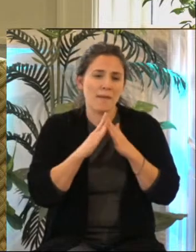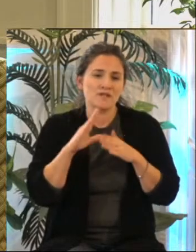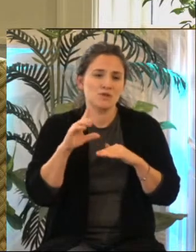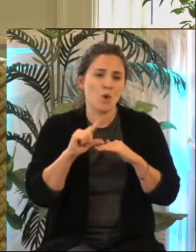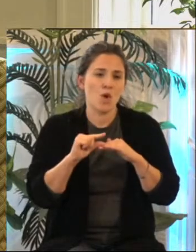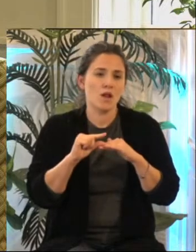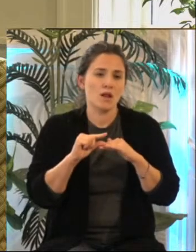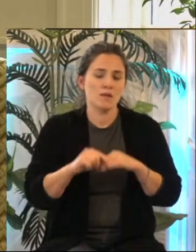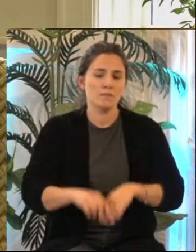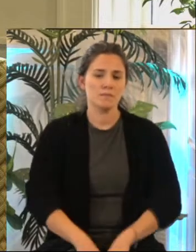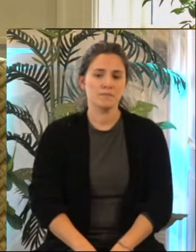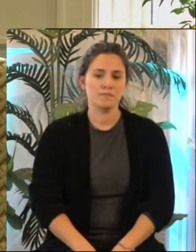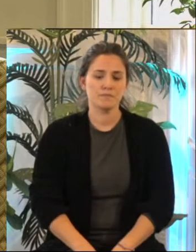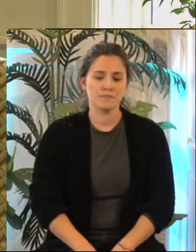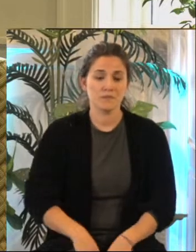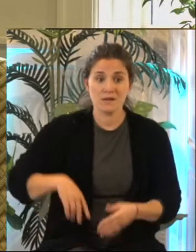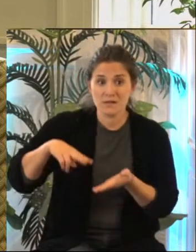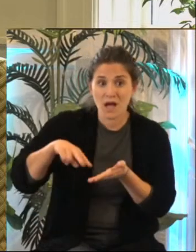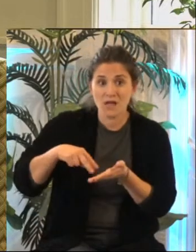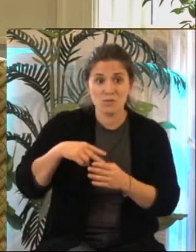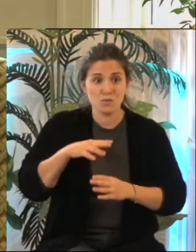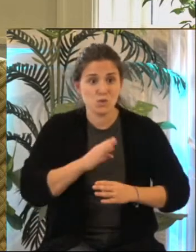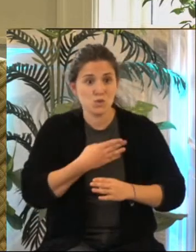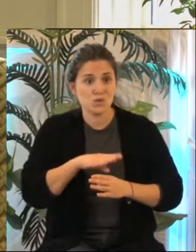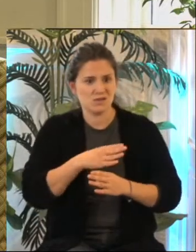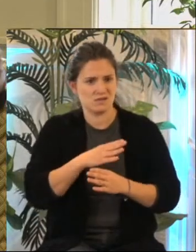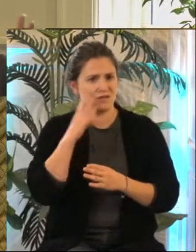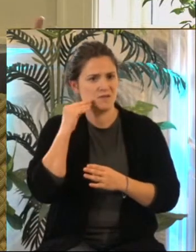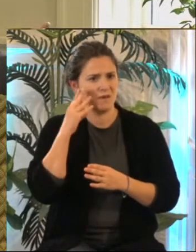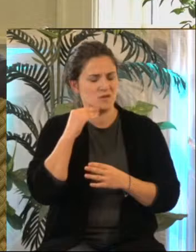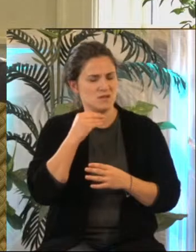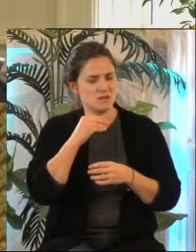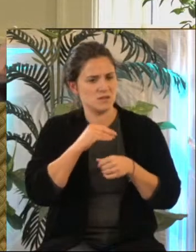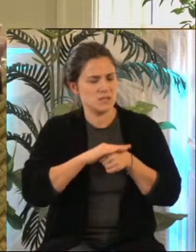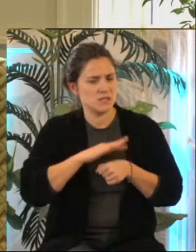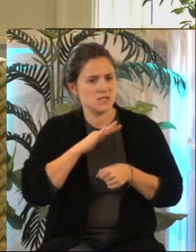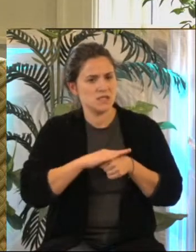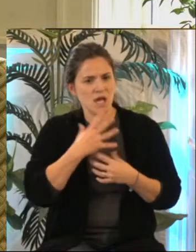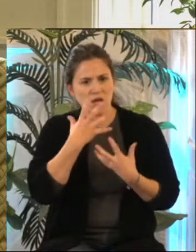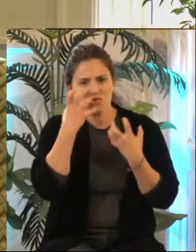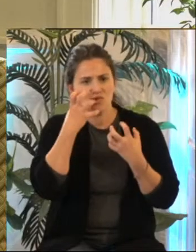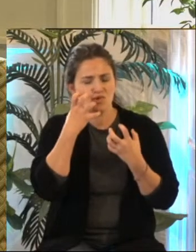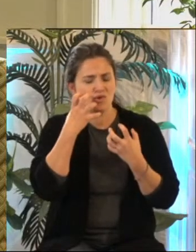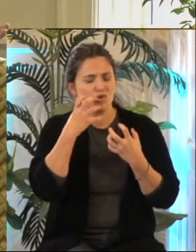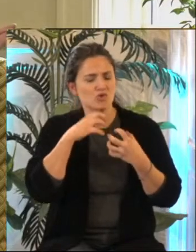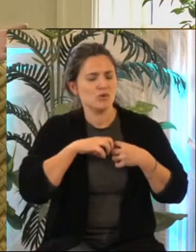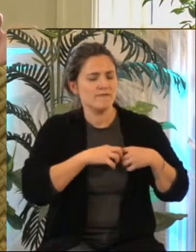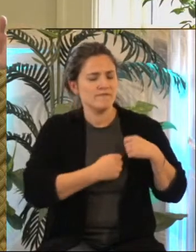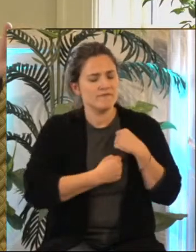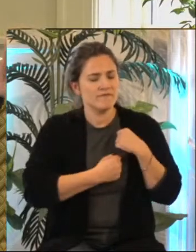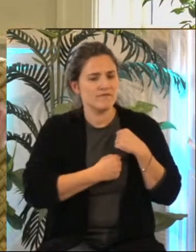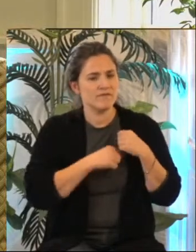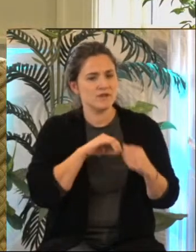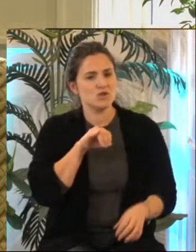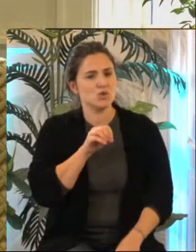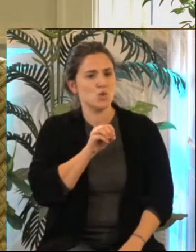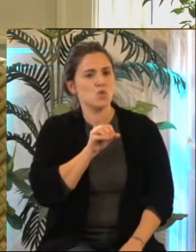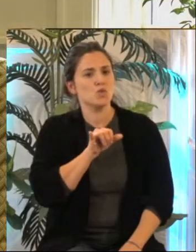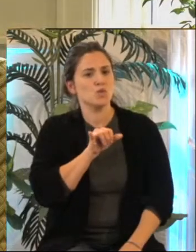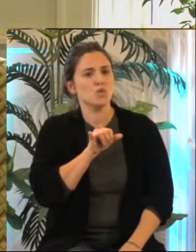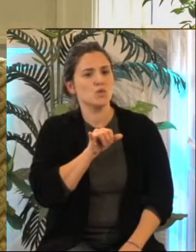been used to express anger and grief and to experience joy in the midst of enormous